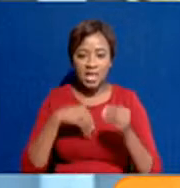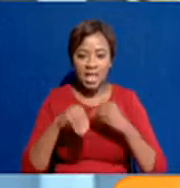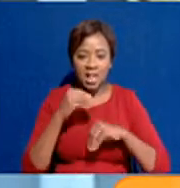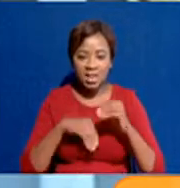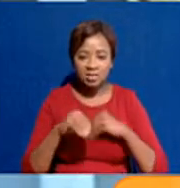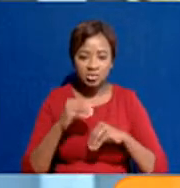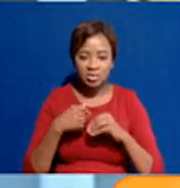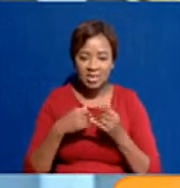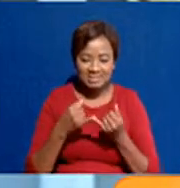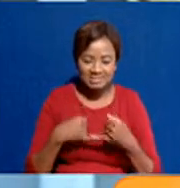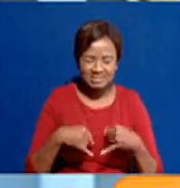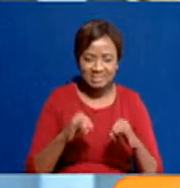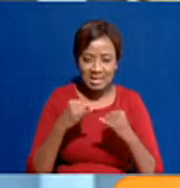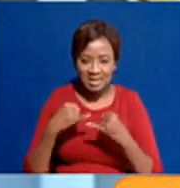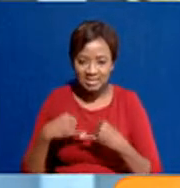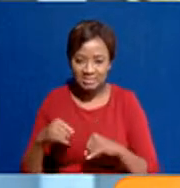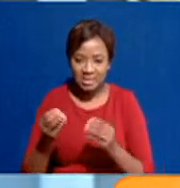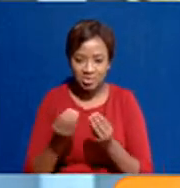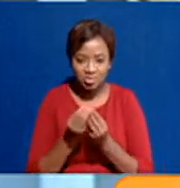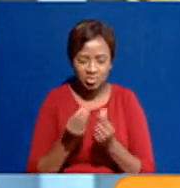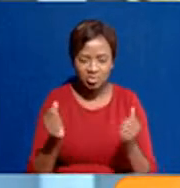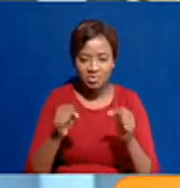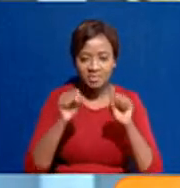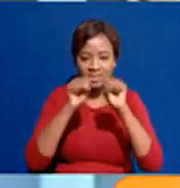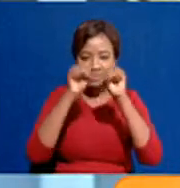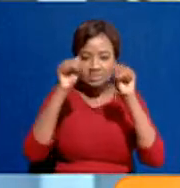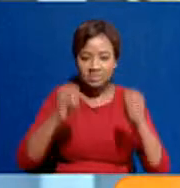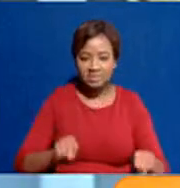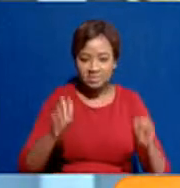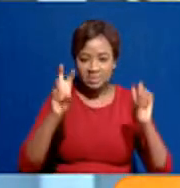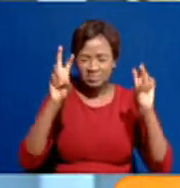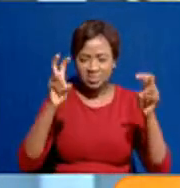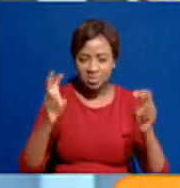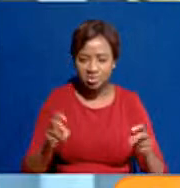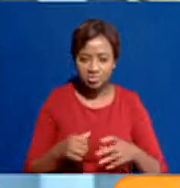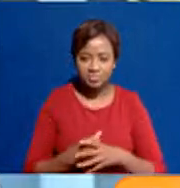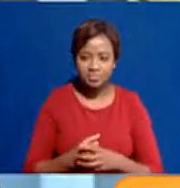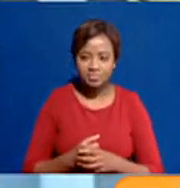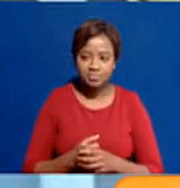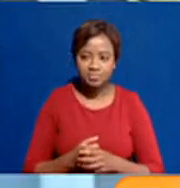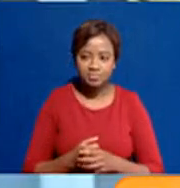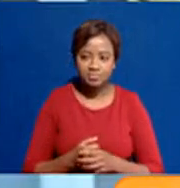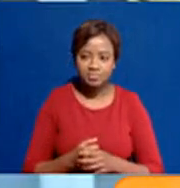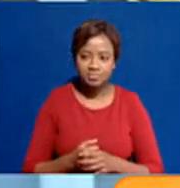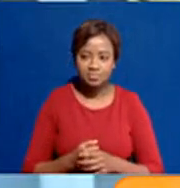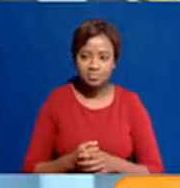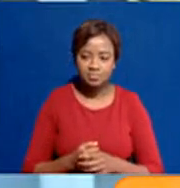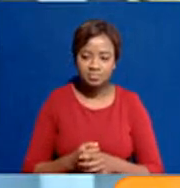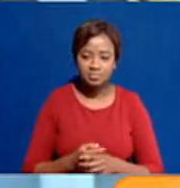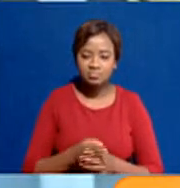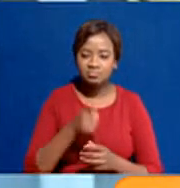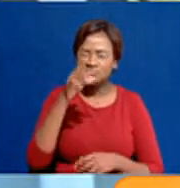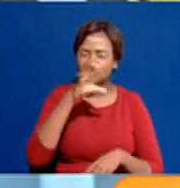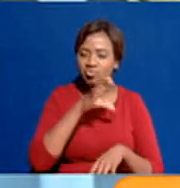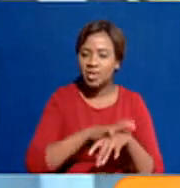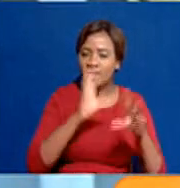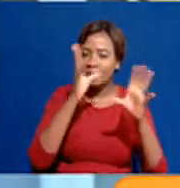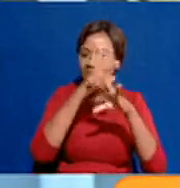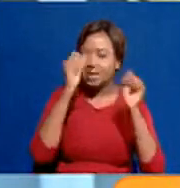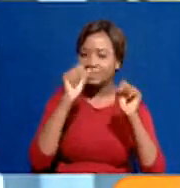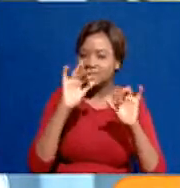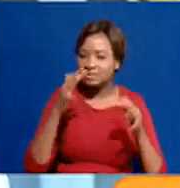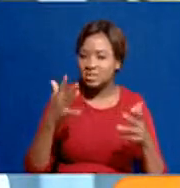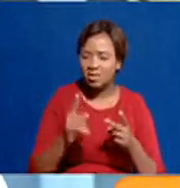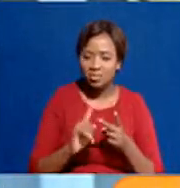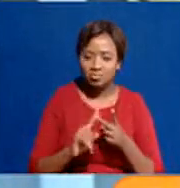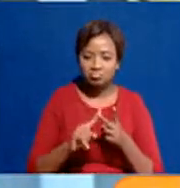system issue. Resolve the system of how do you get a president? What is the shape of your